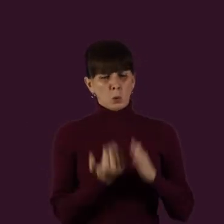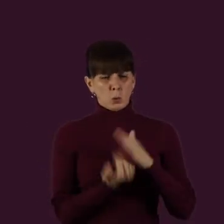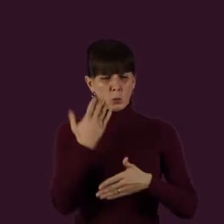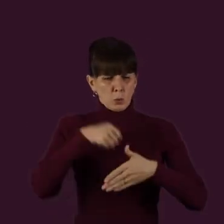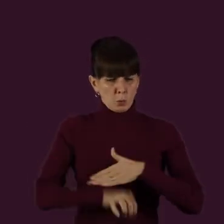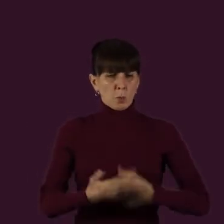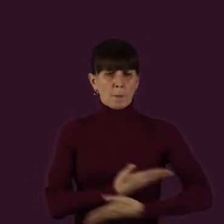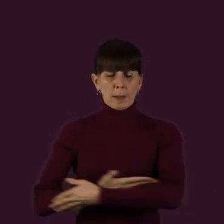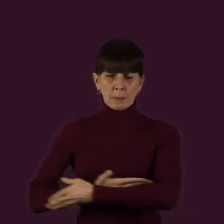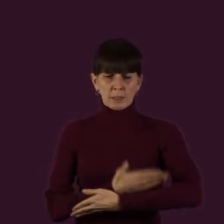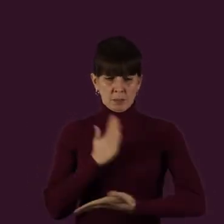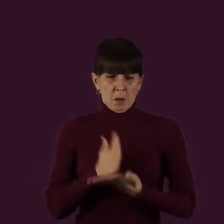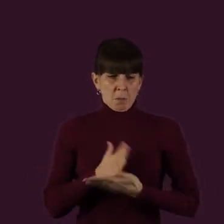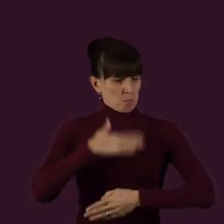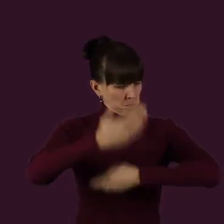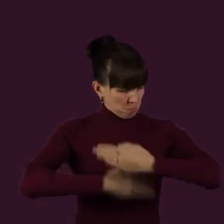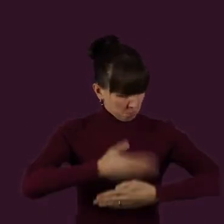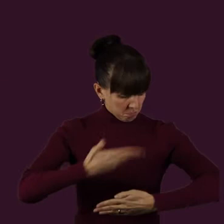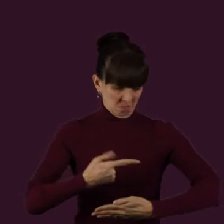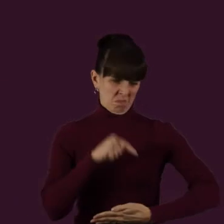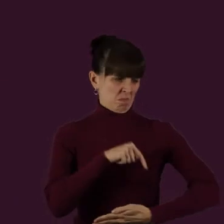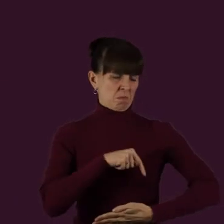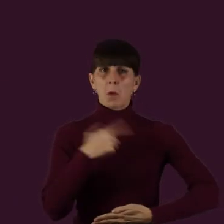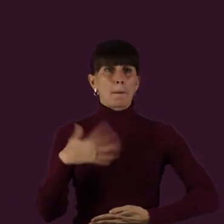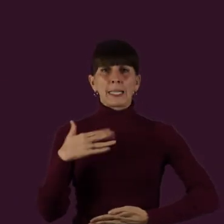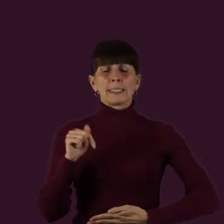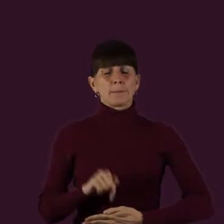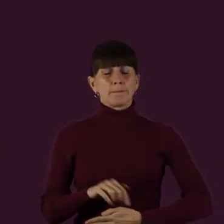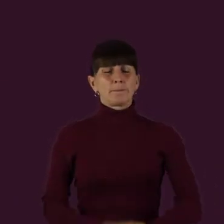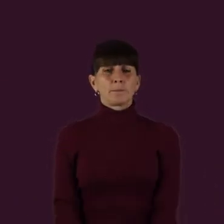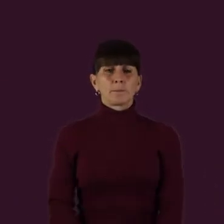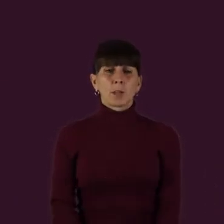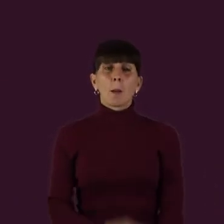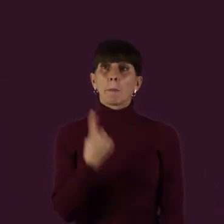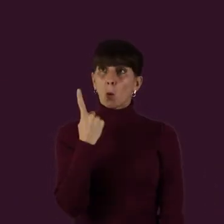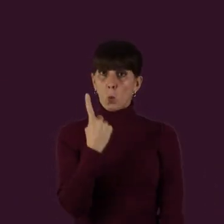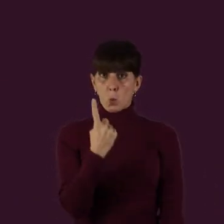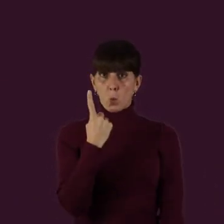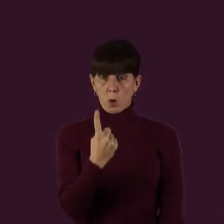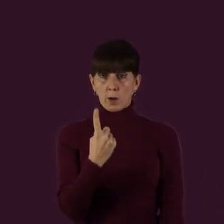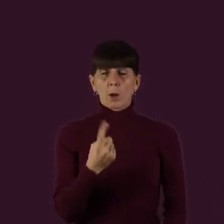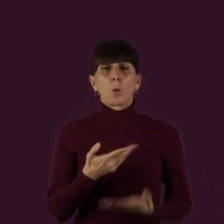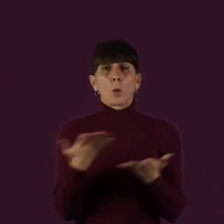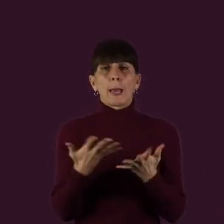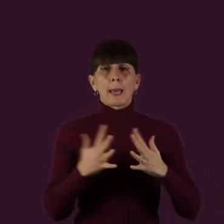cloths. That's not amazing. But only one would be lying in a